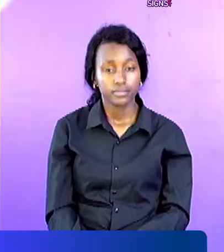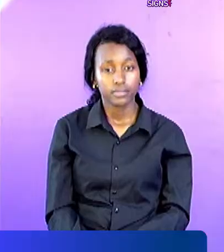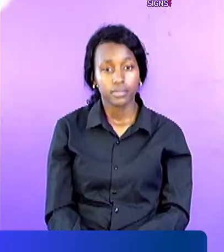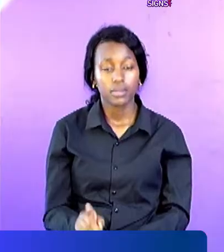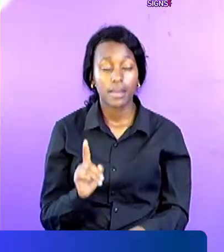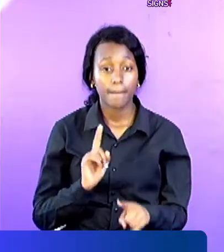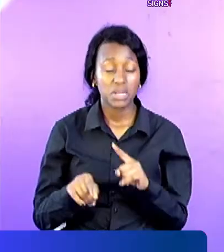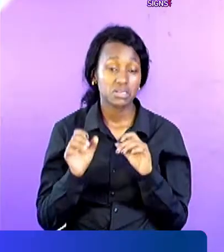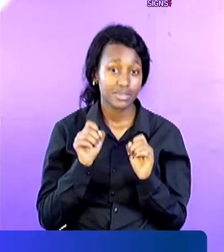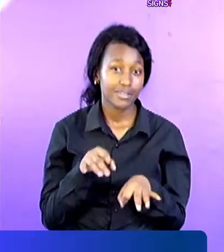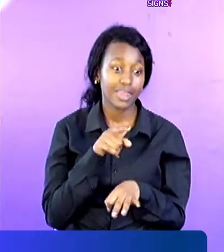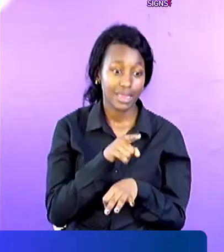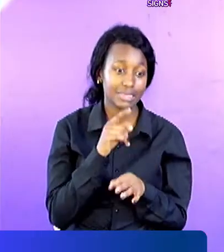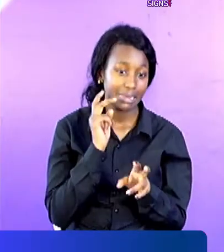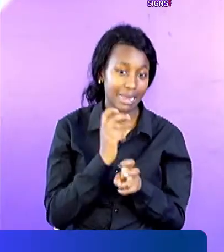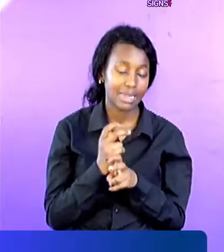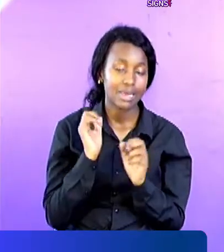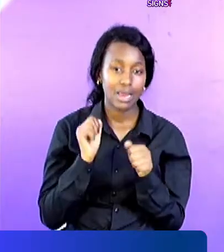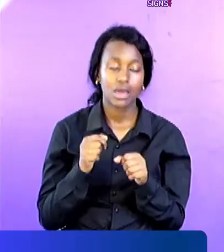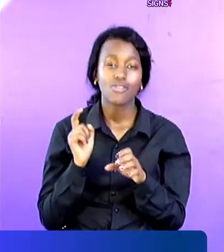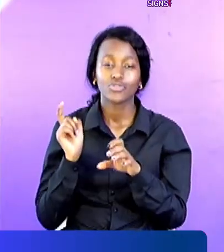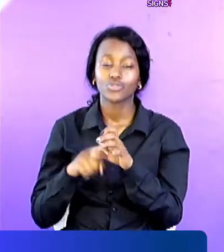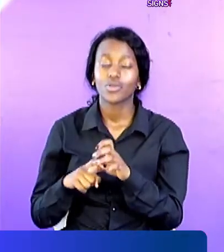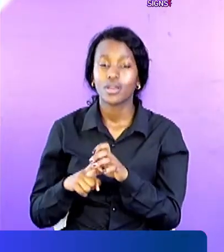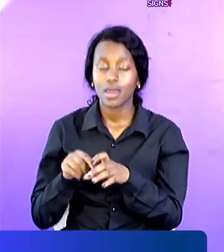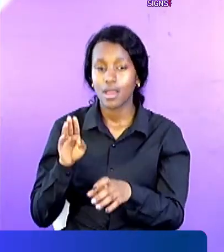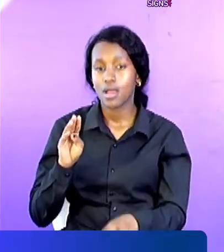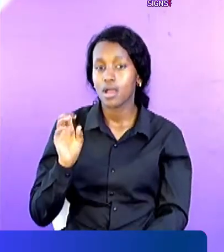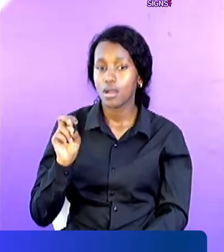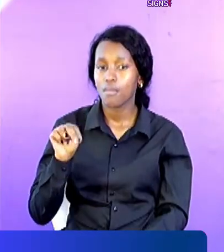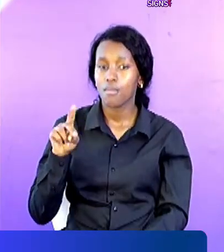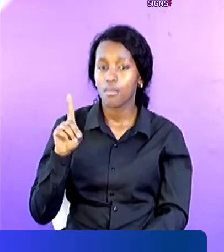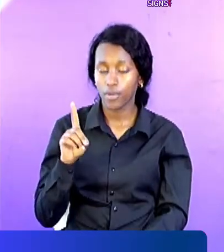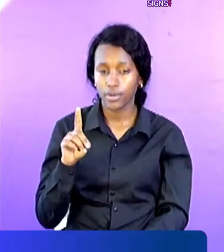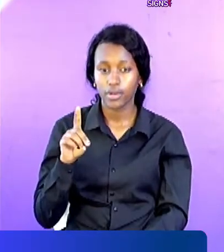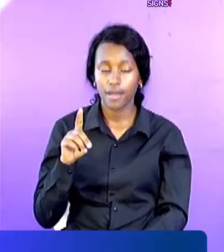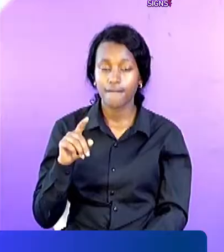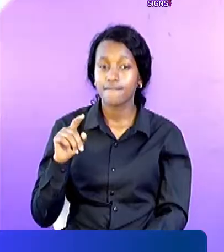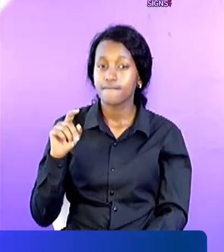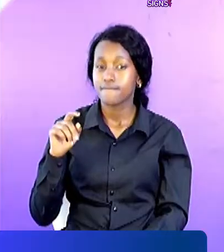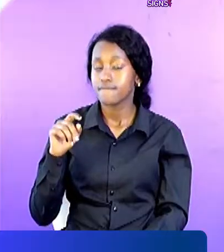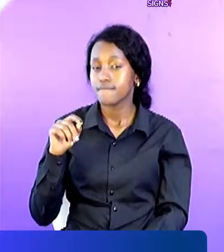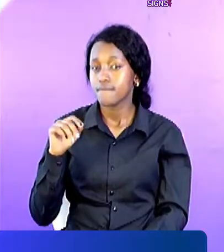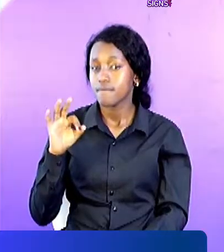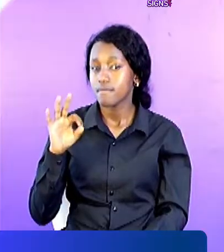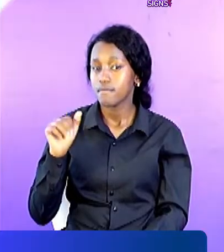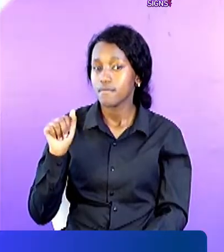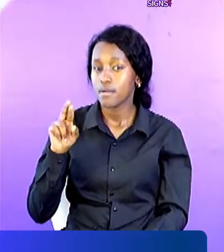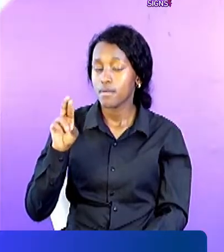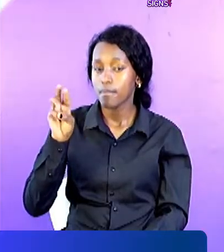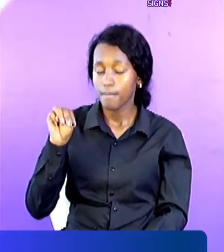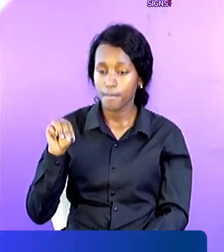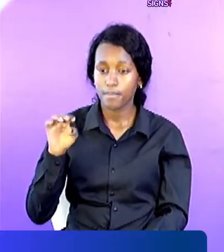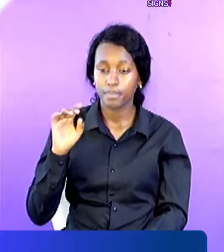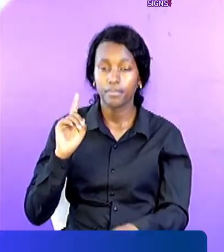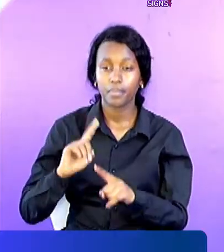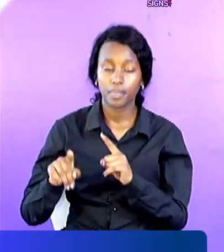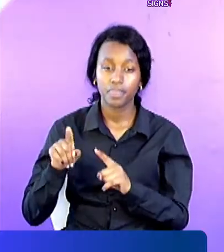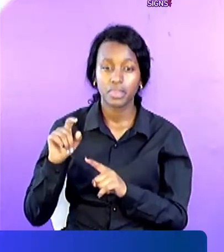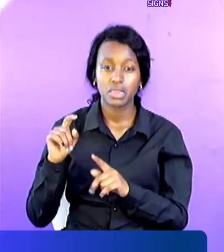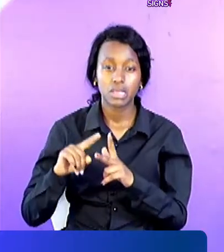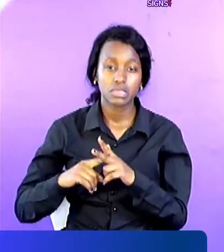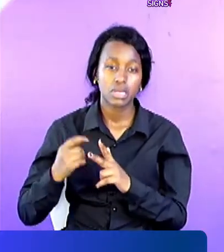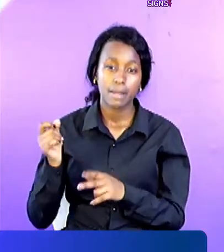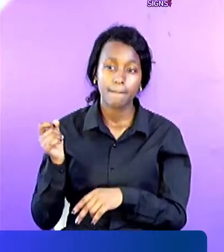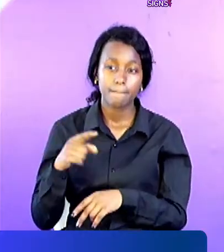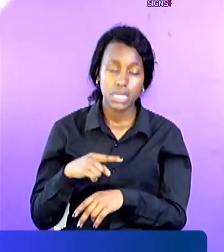bond fund, or what they call a fixed income fund. But now, typically, fixed income funds will pay you in June, end of June, and end